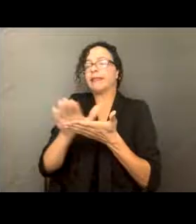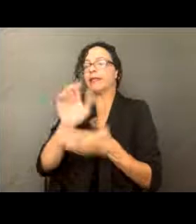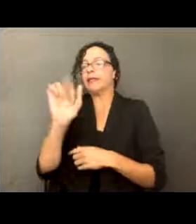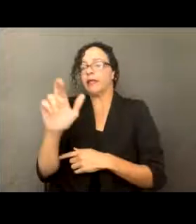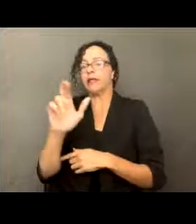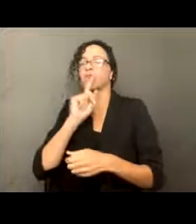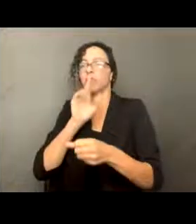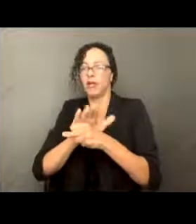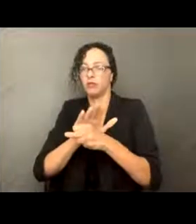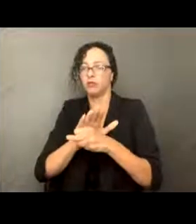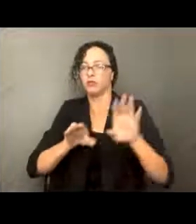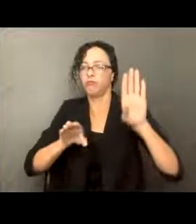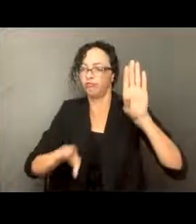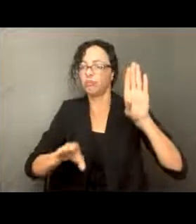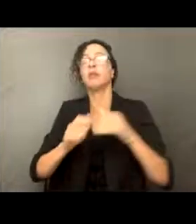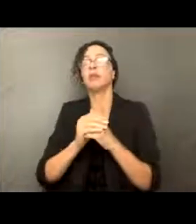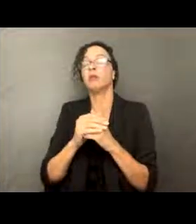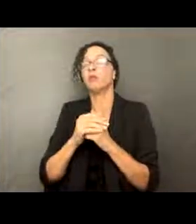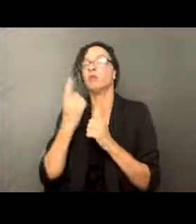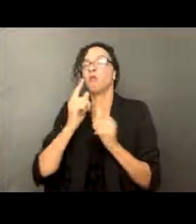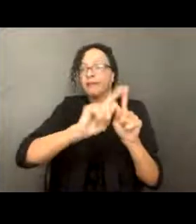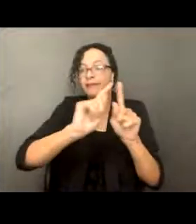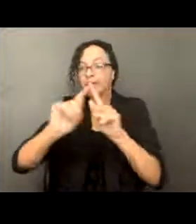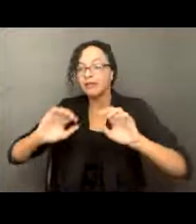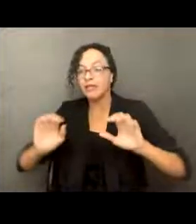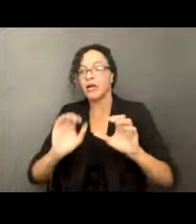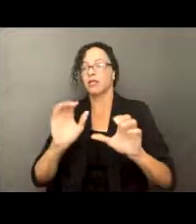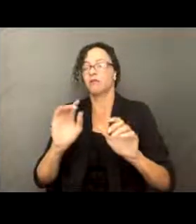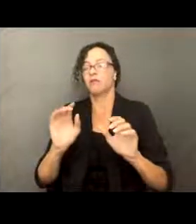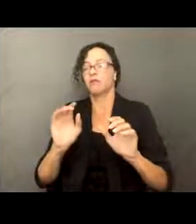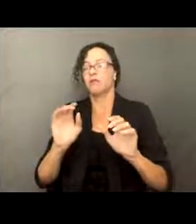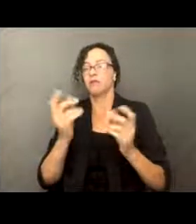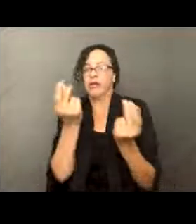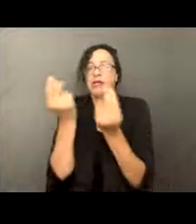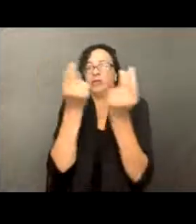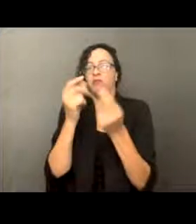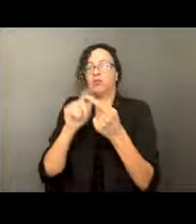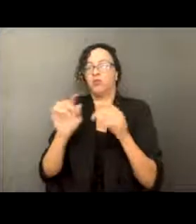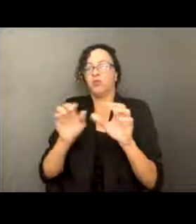activities to do their part. I think we have some pictures to show.